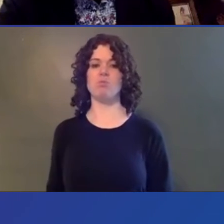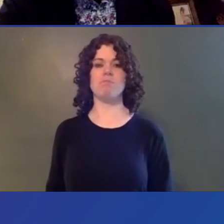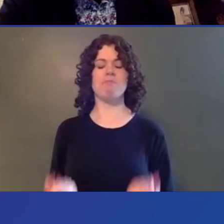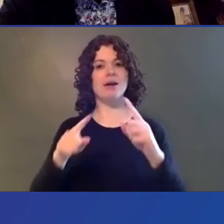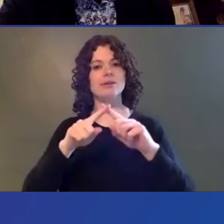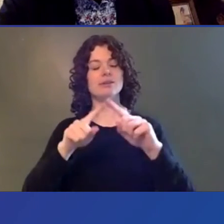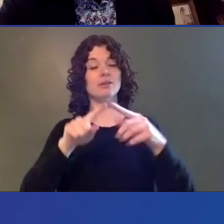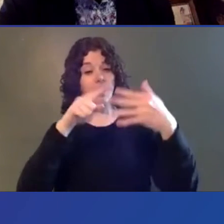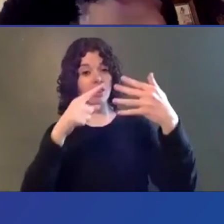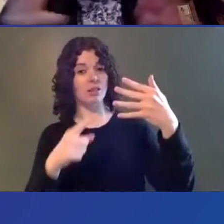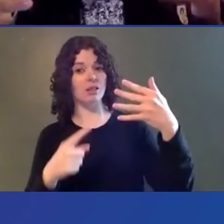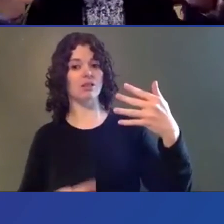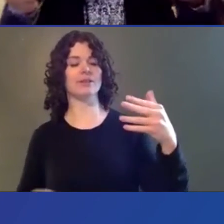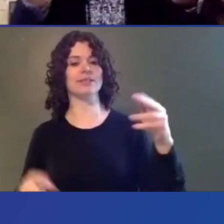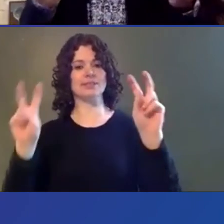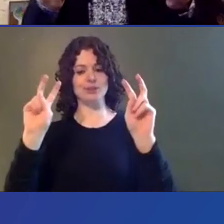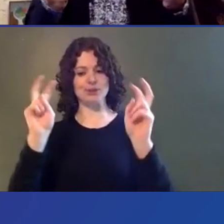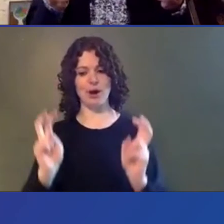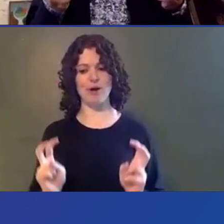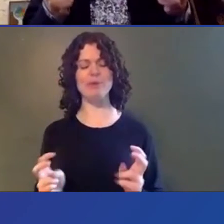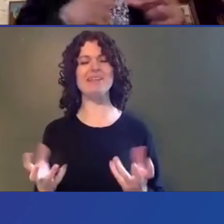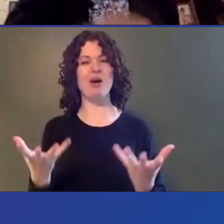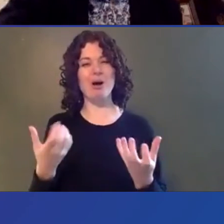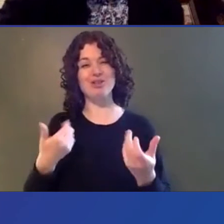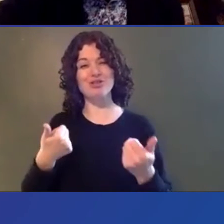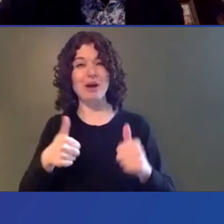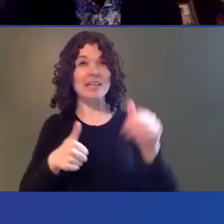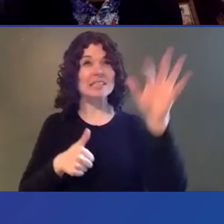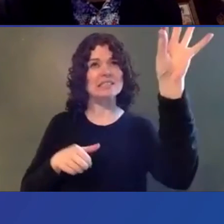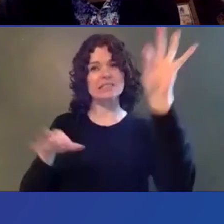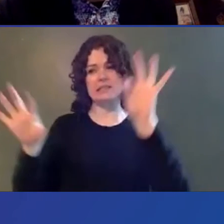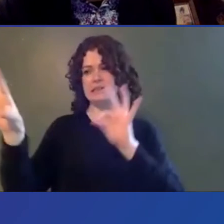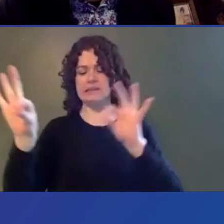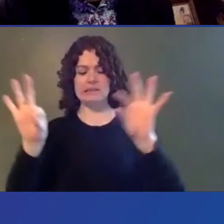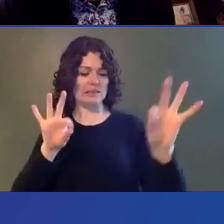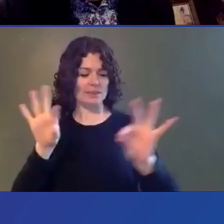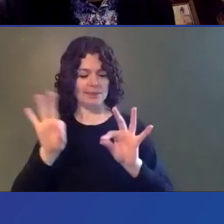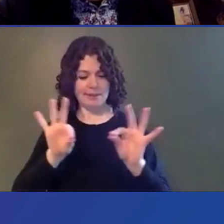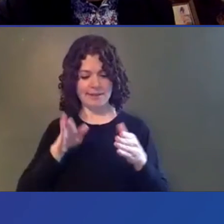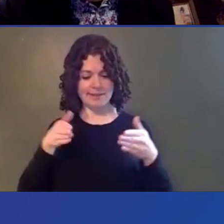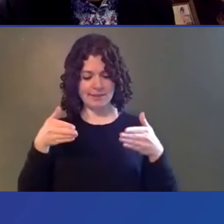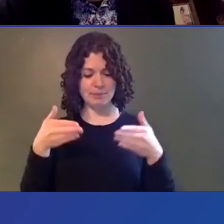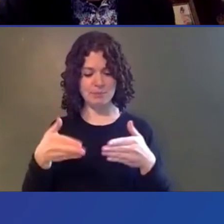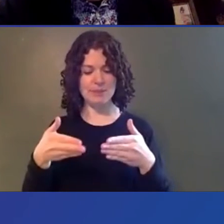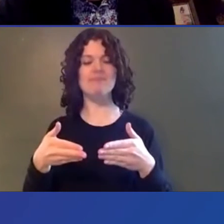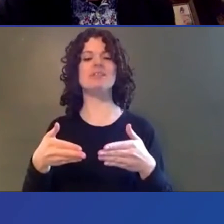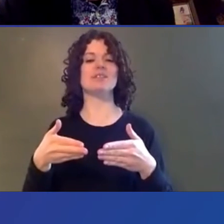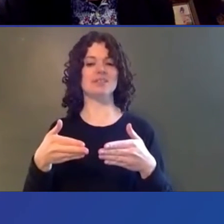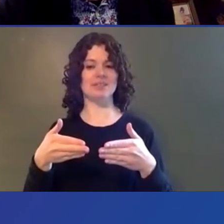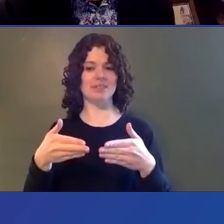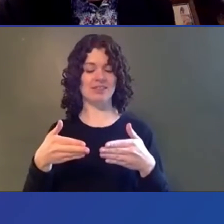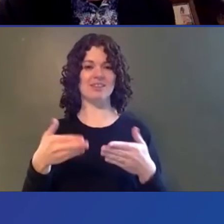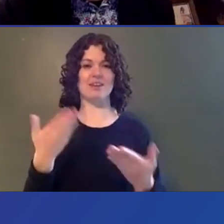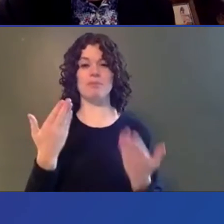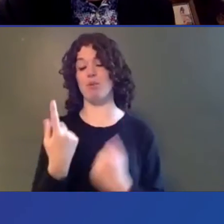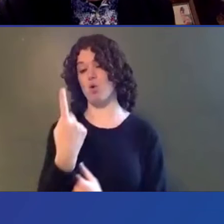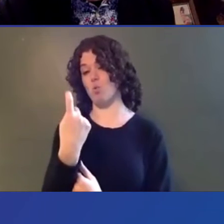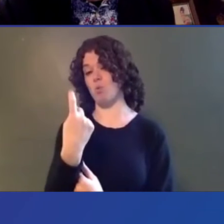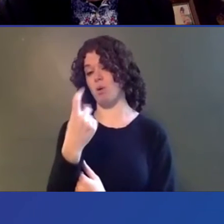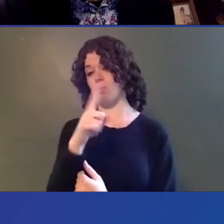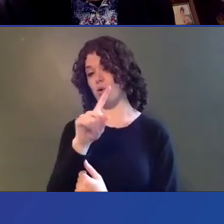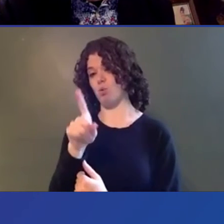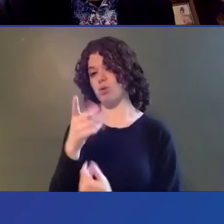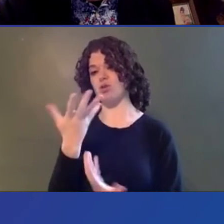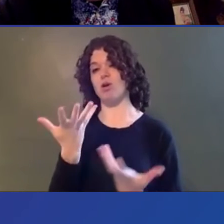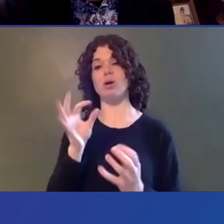to make a couple of connections and then maybe hone in. Because there's, I think, maybe one more question I'd love to finish